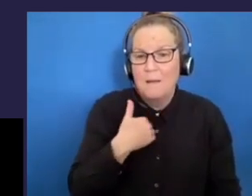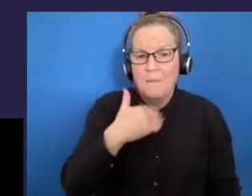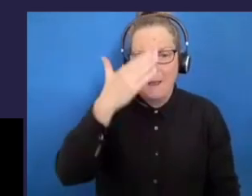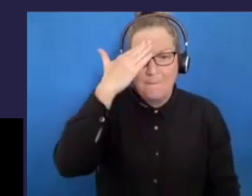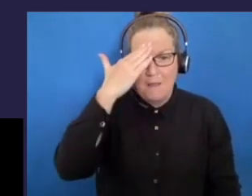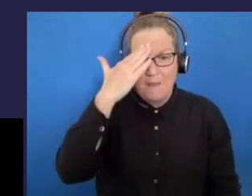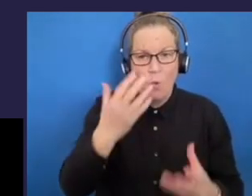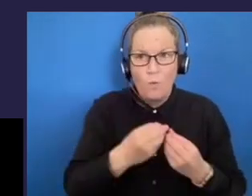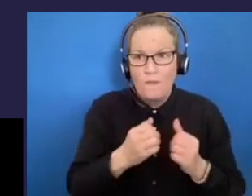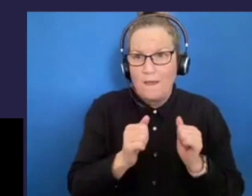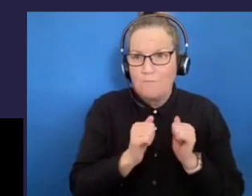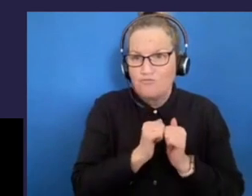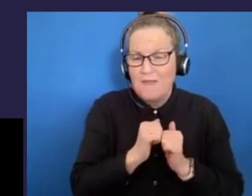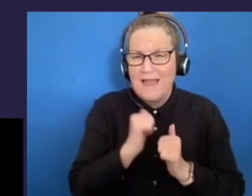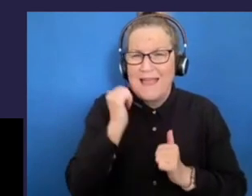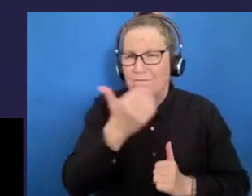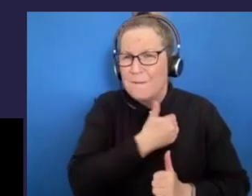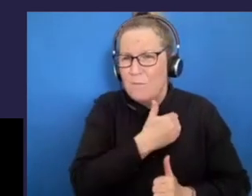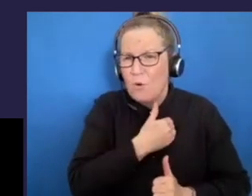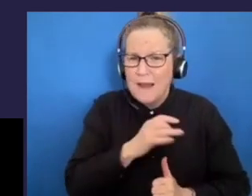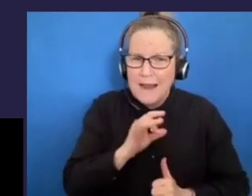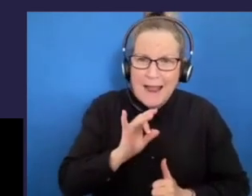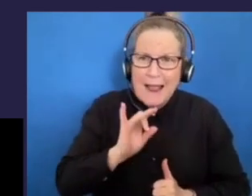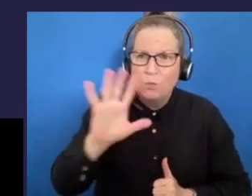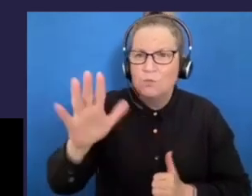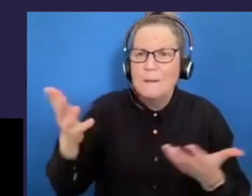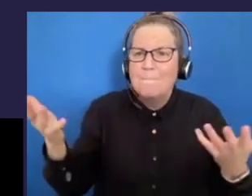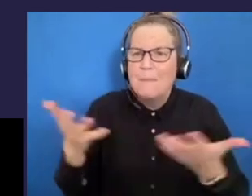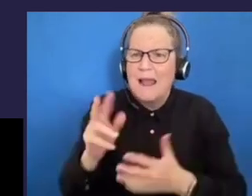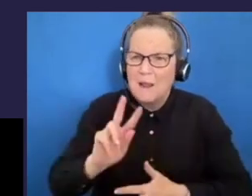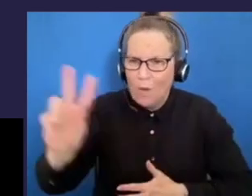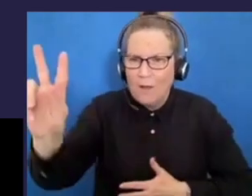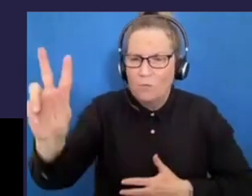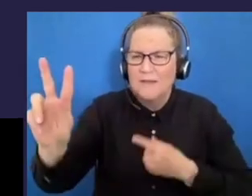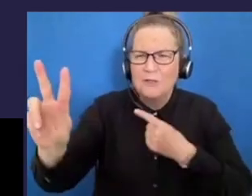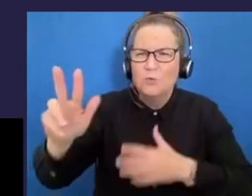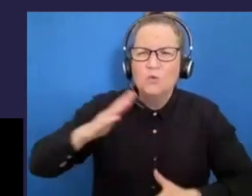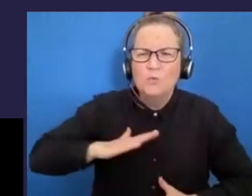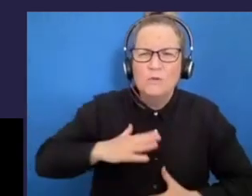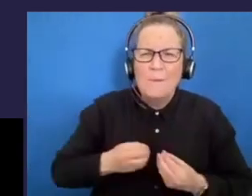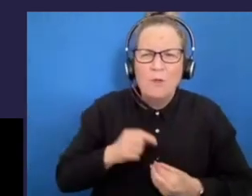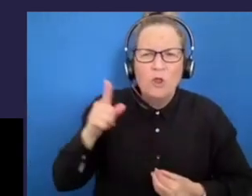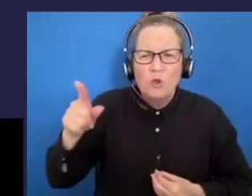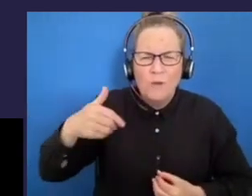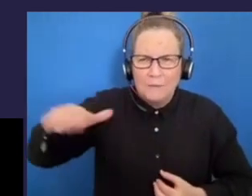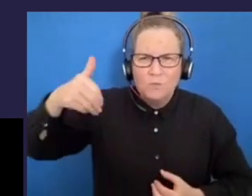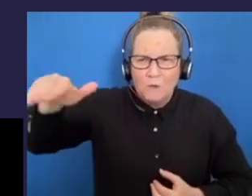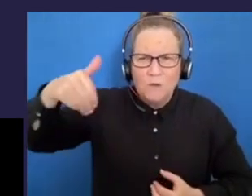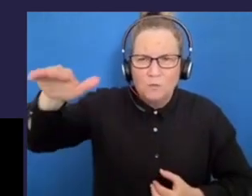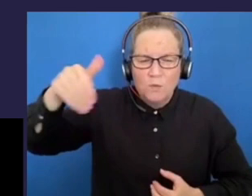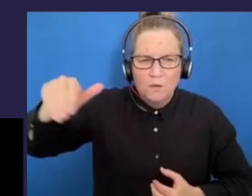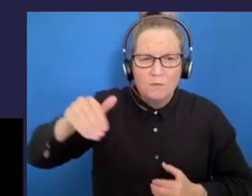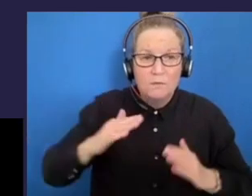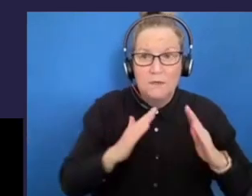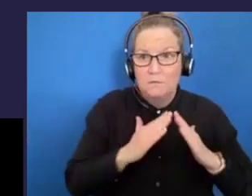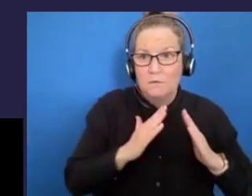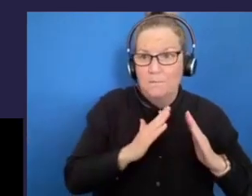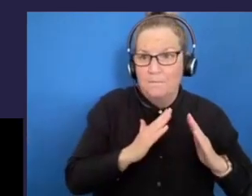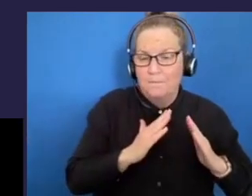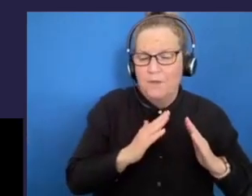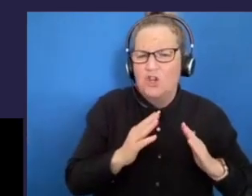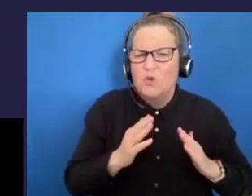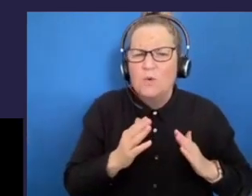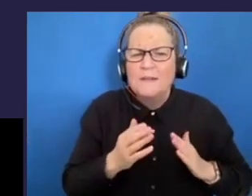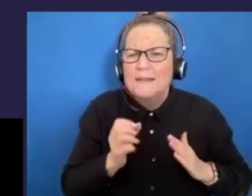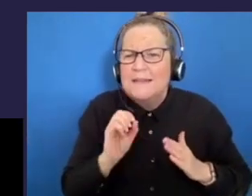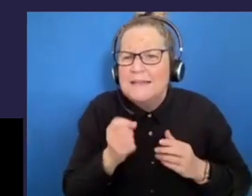and I out every single morning to play, so she didn't have to put up with us. And every morning she sent us out with 2 pieces of peppermint, and she